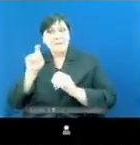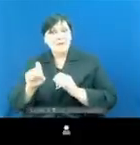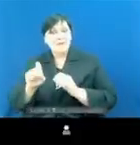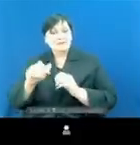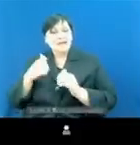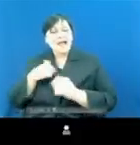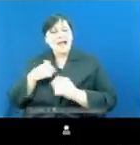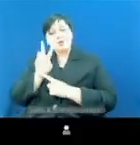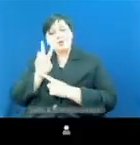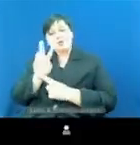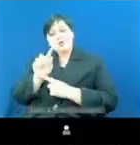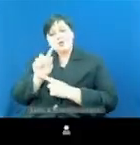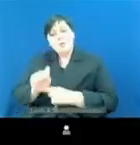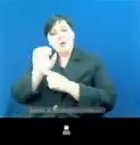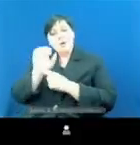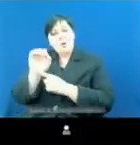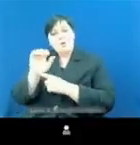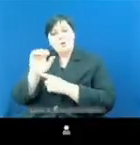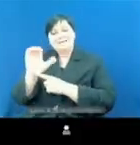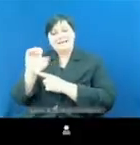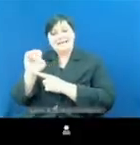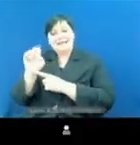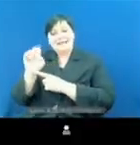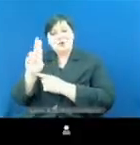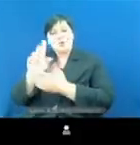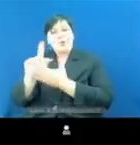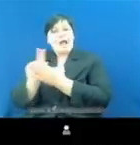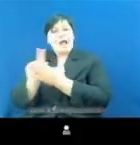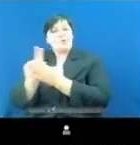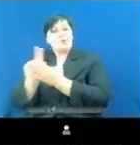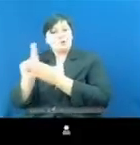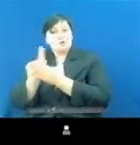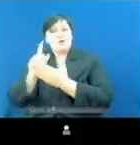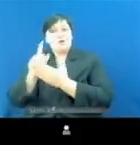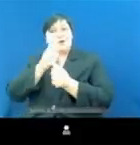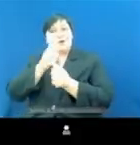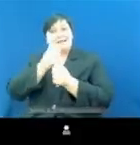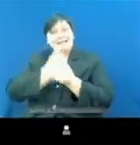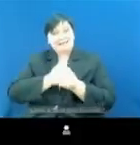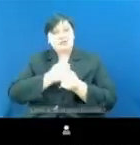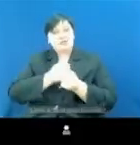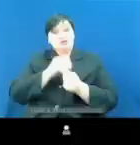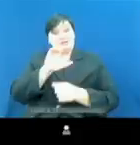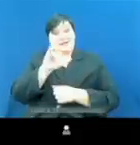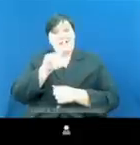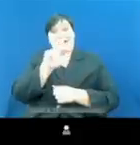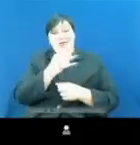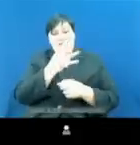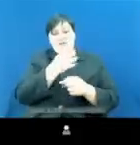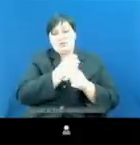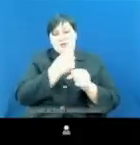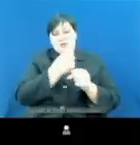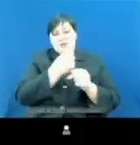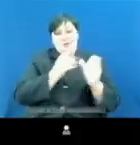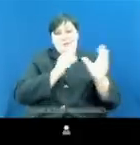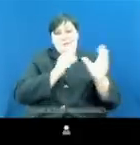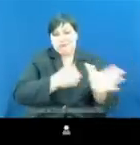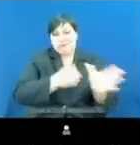hours, CEU hours, per cycle within the field of legal interpreter training. And the Marie